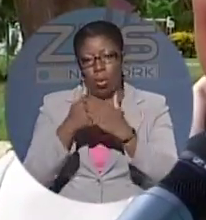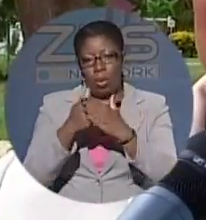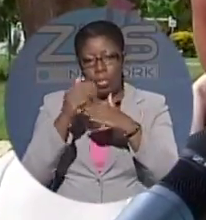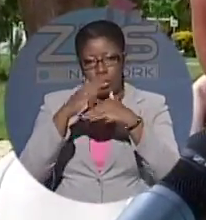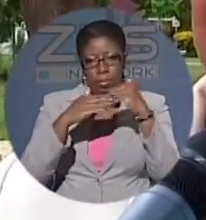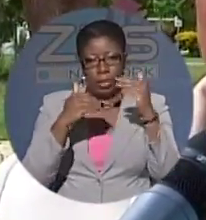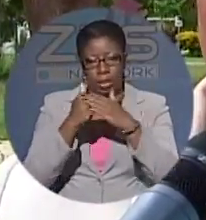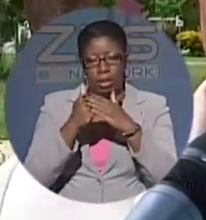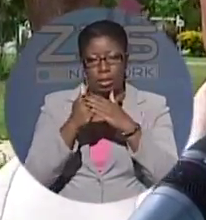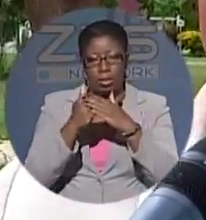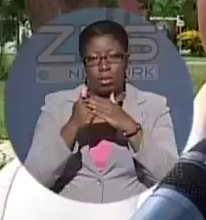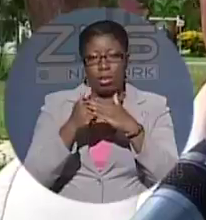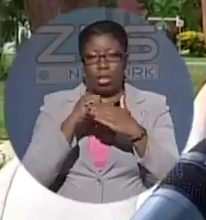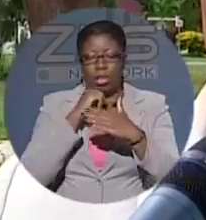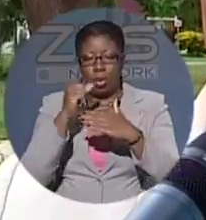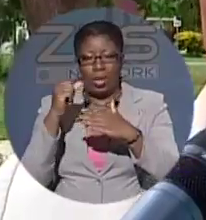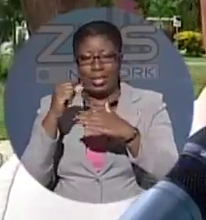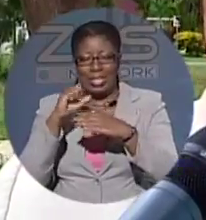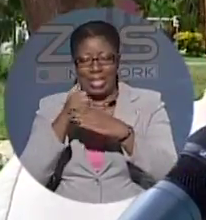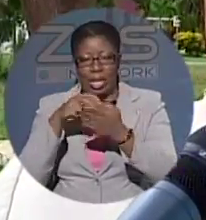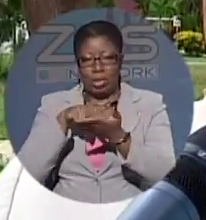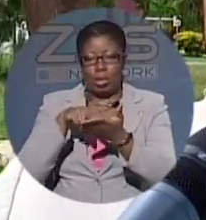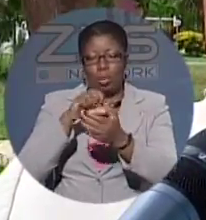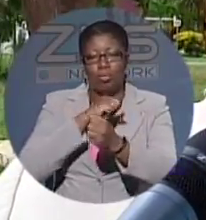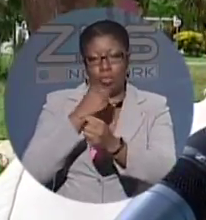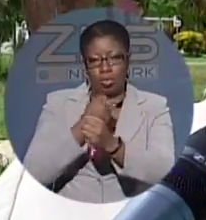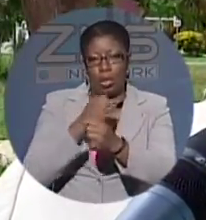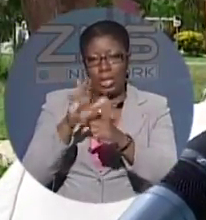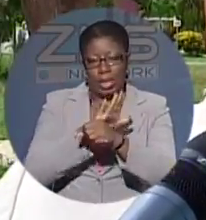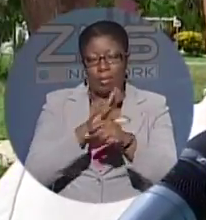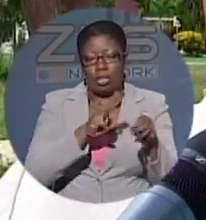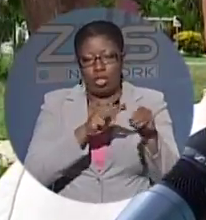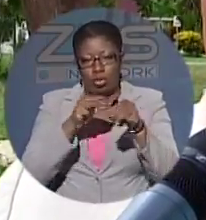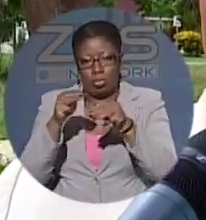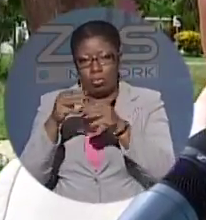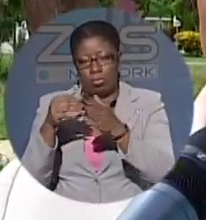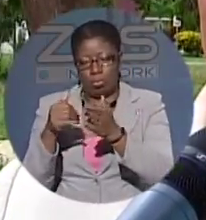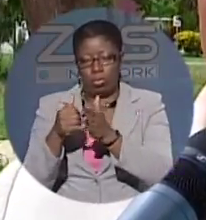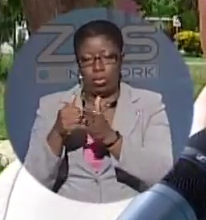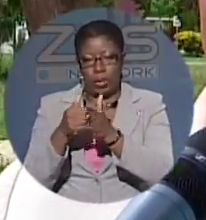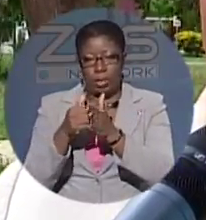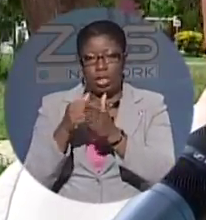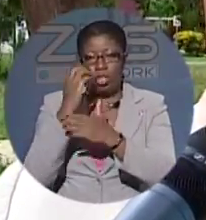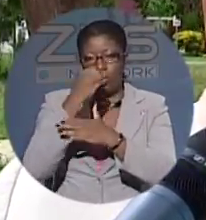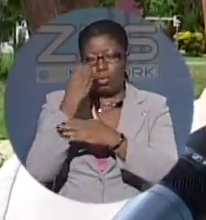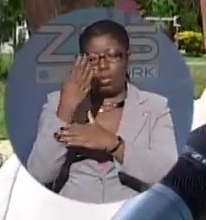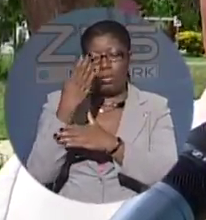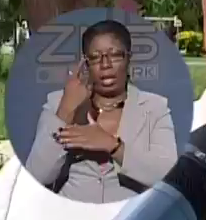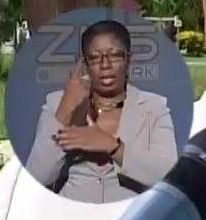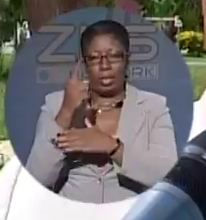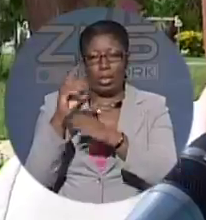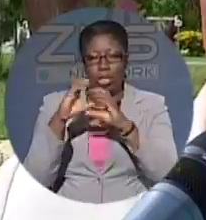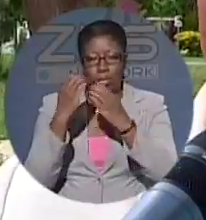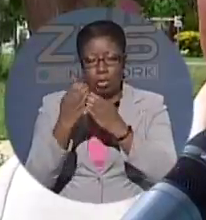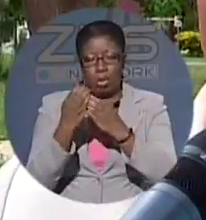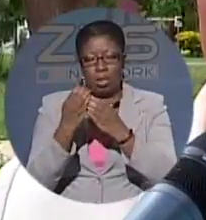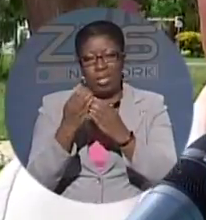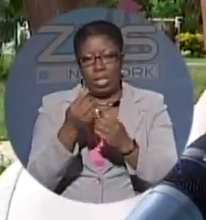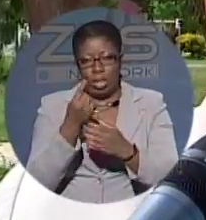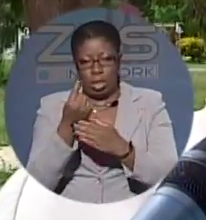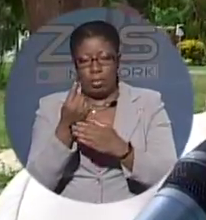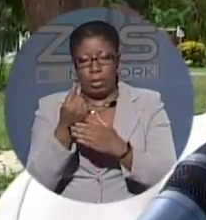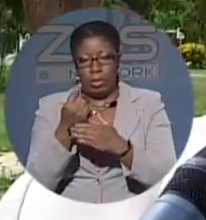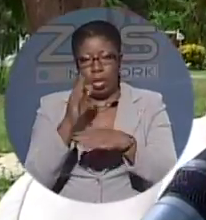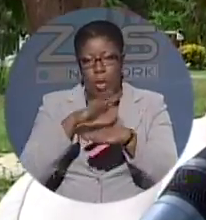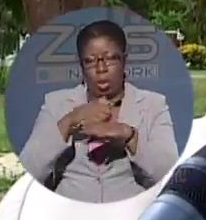structurally sound, to have them removed, to just beautify the community a bit. The streets, we're